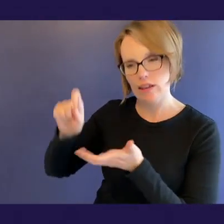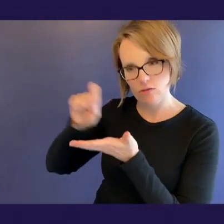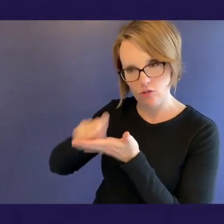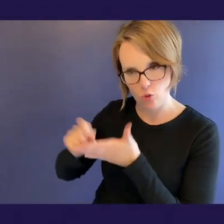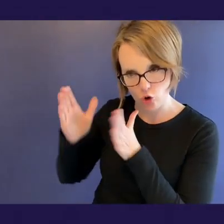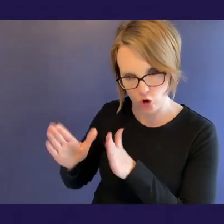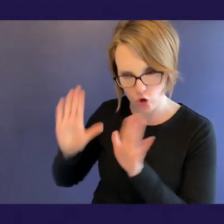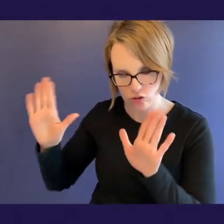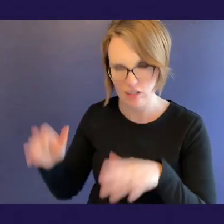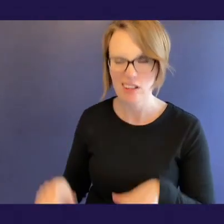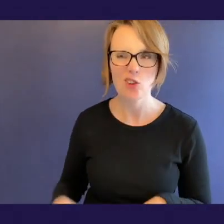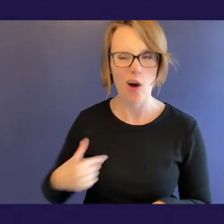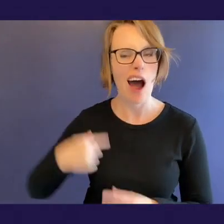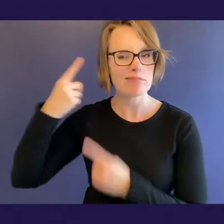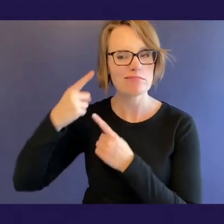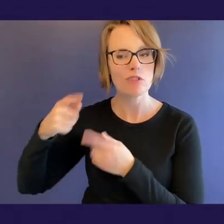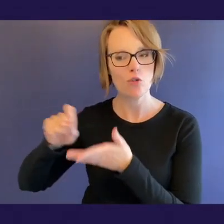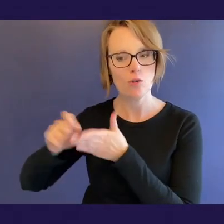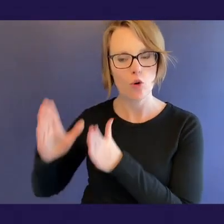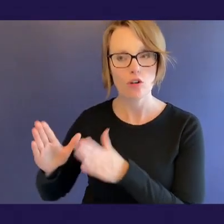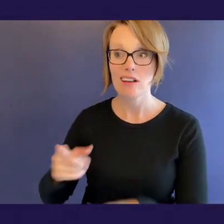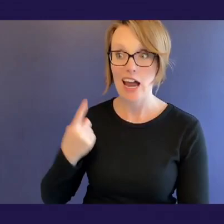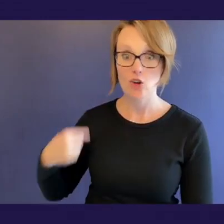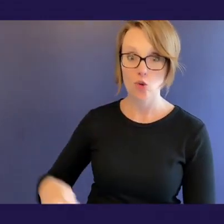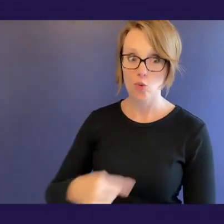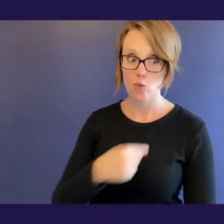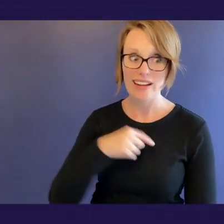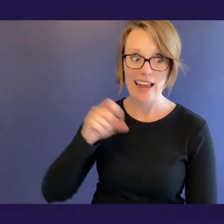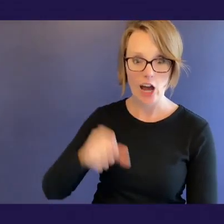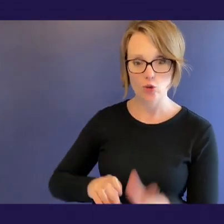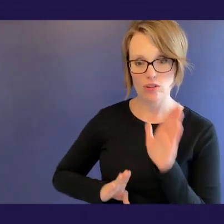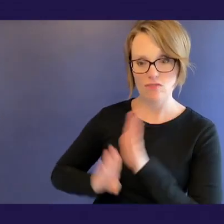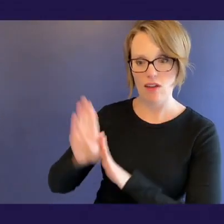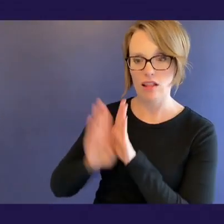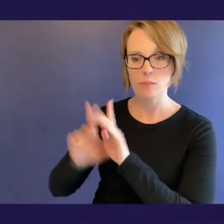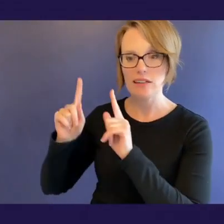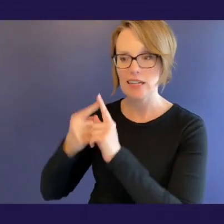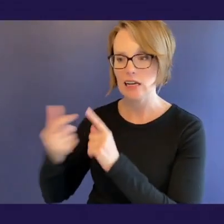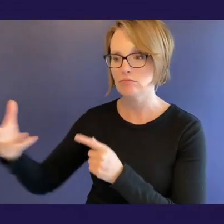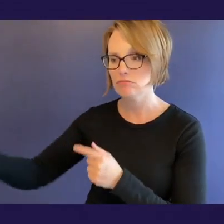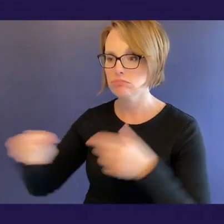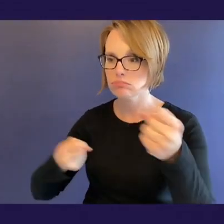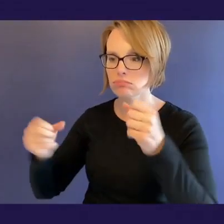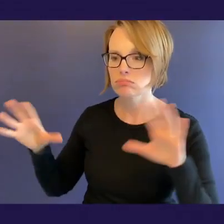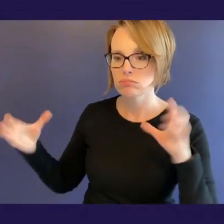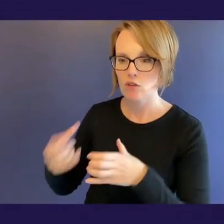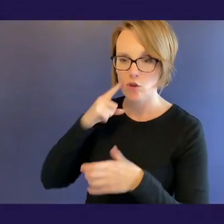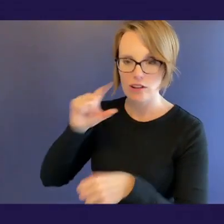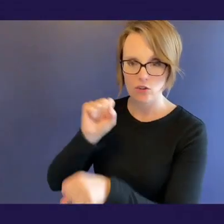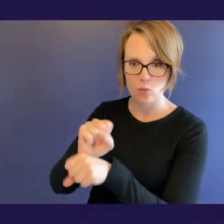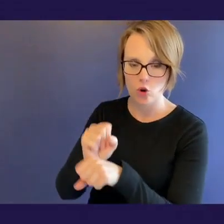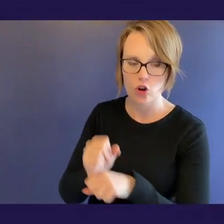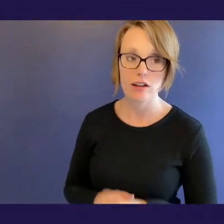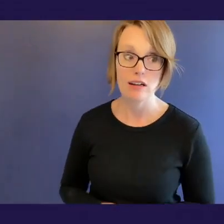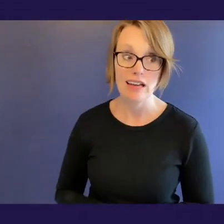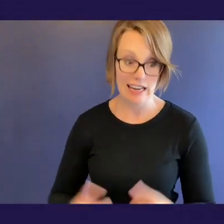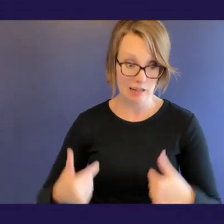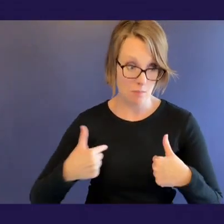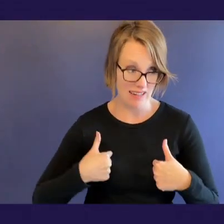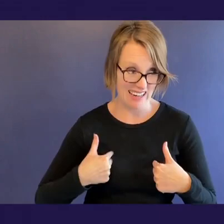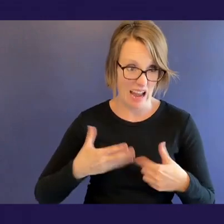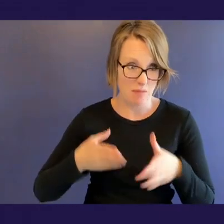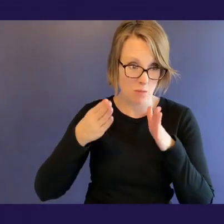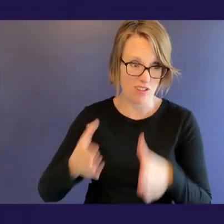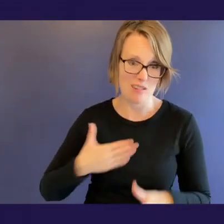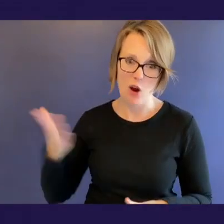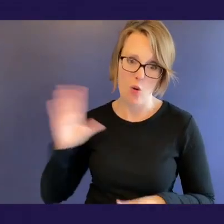ways. So we've had to build teams to do this work. And I have found, and again, I say this as someone who's only worked in public health my whole